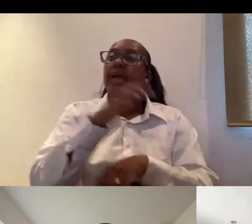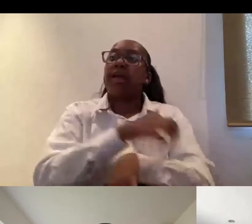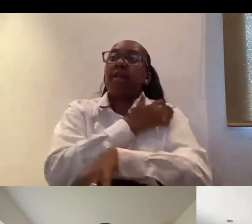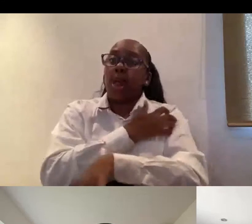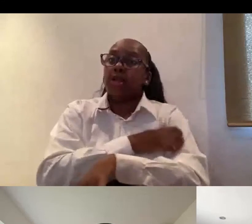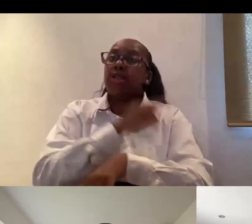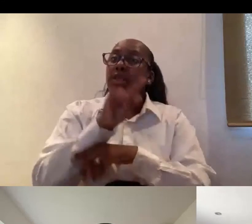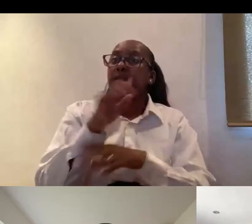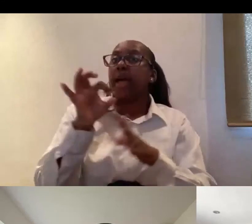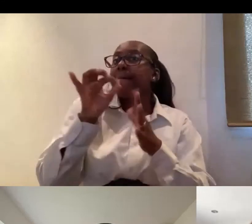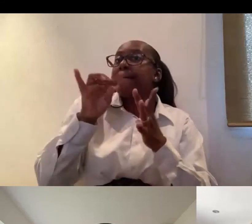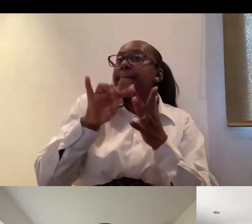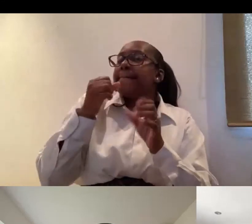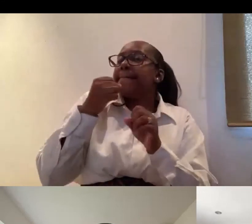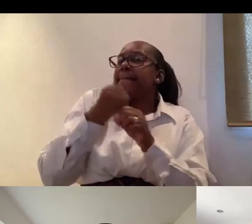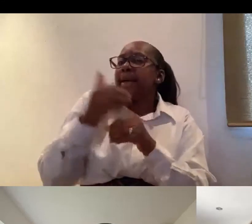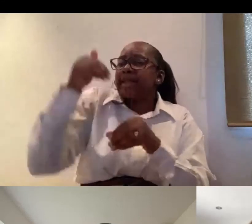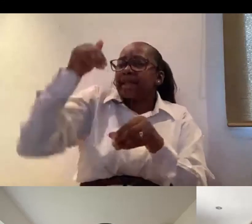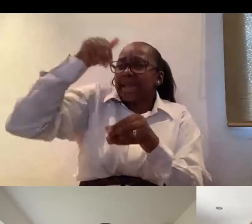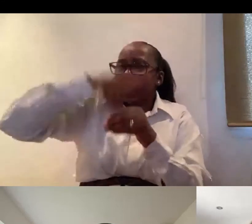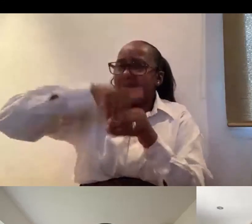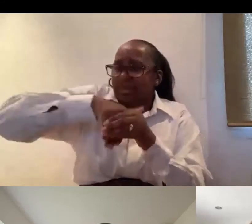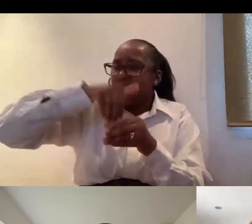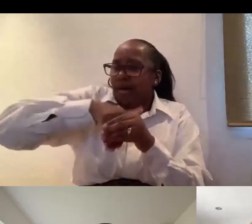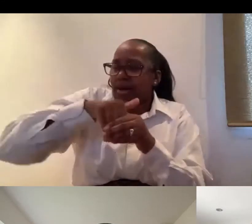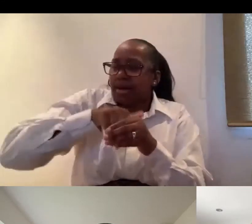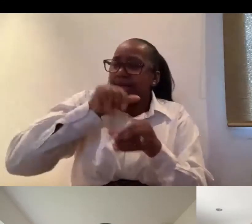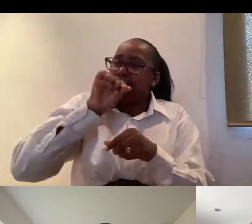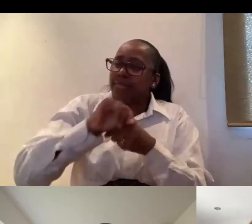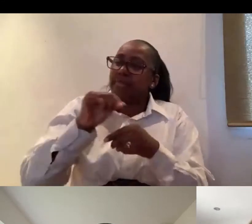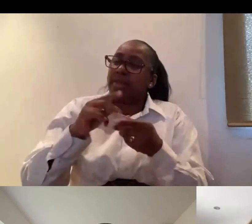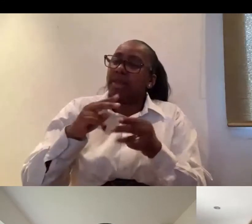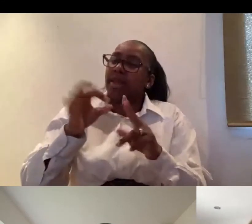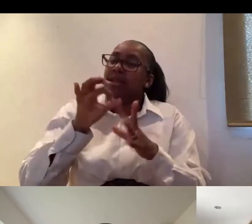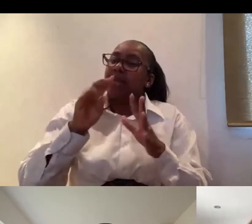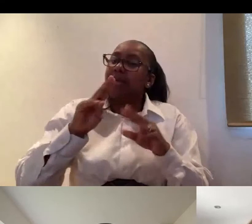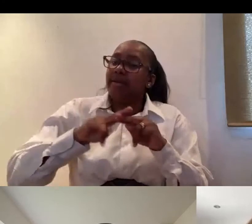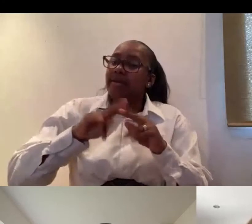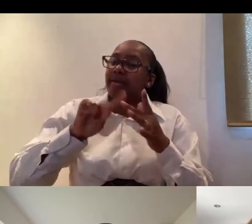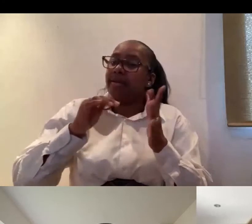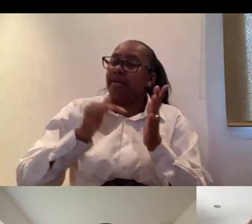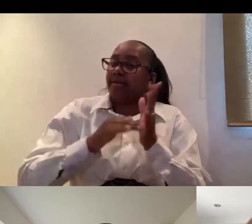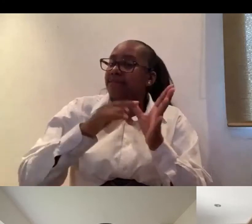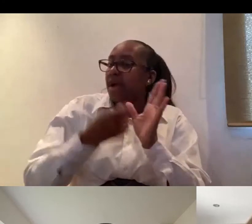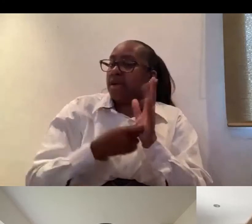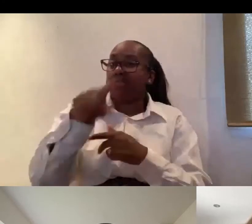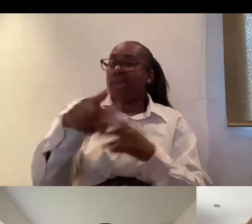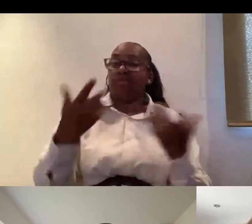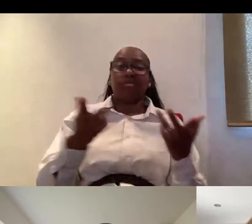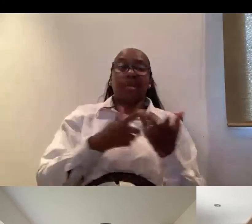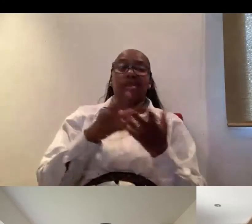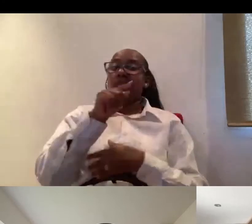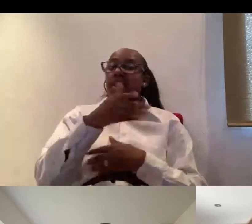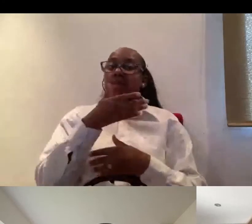this PEG, polyethylene glycol, which is in Pfizer. But otherwise, if that's